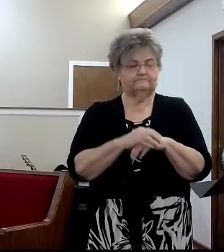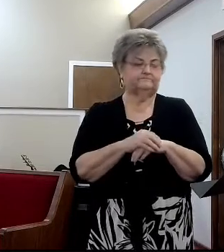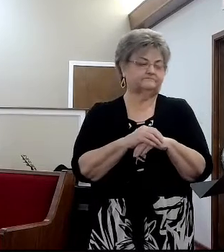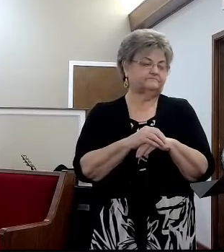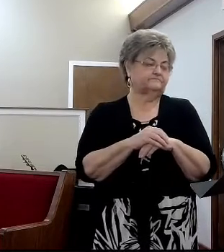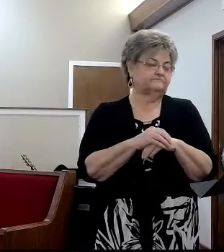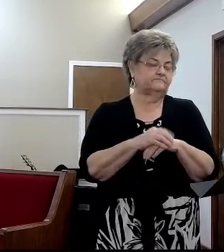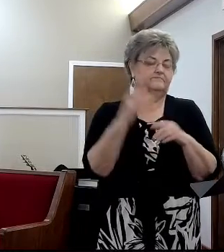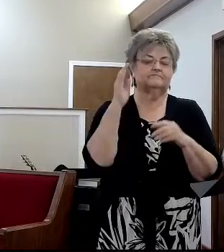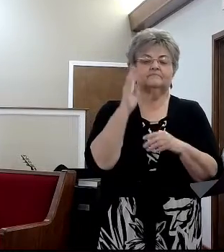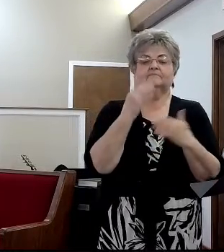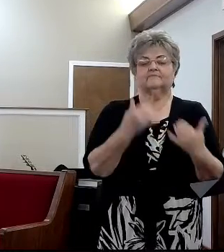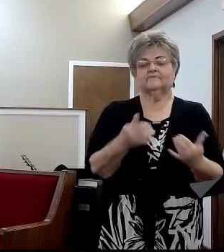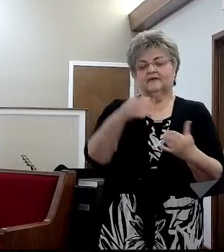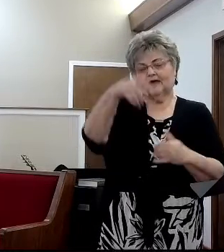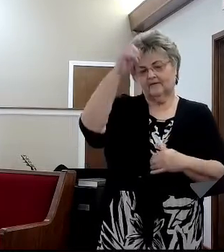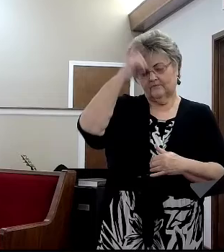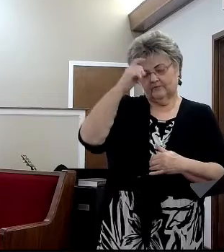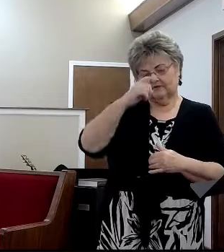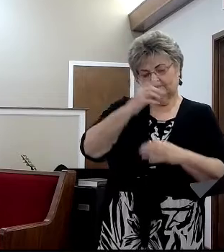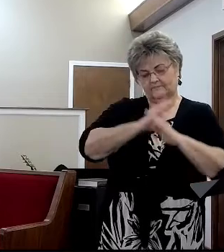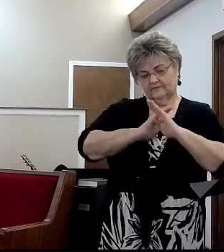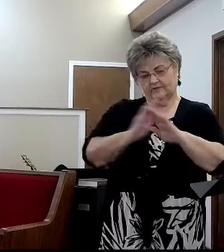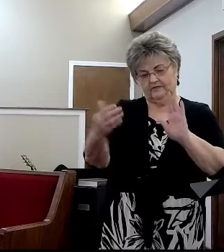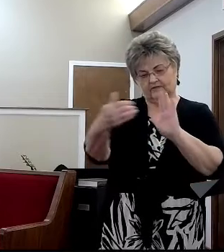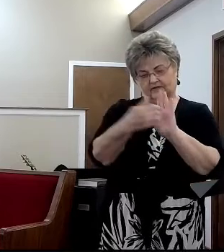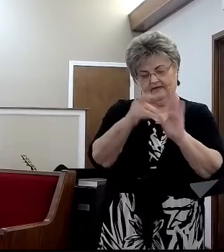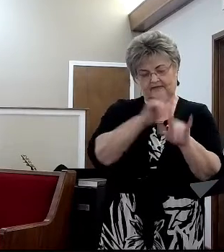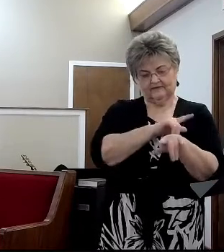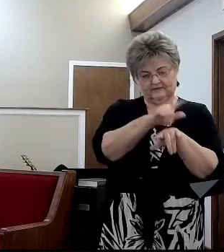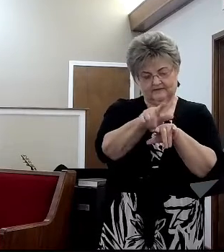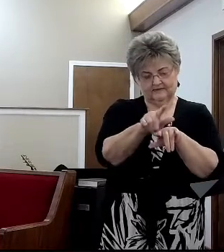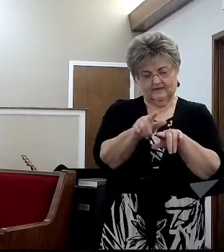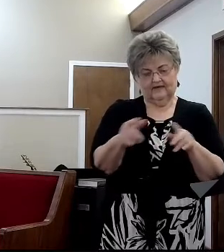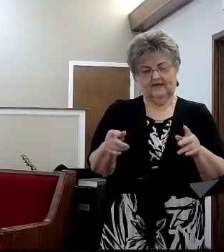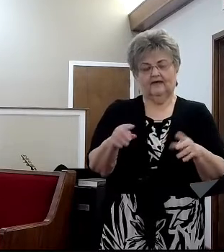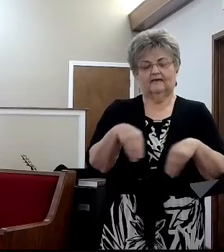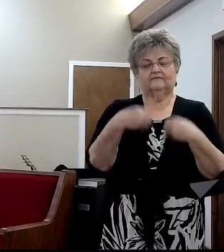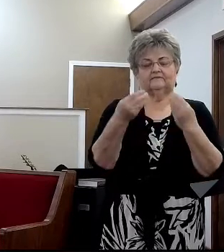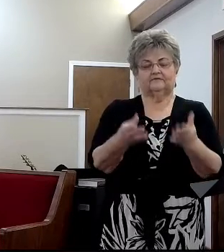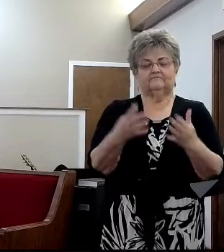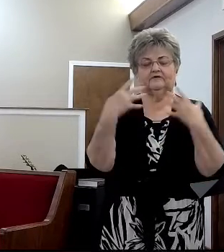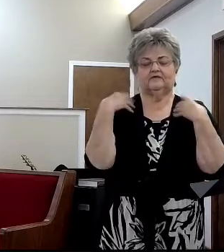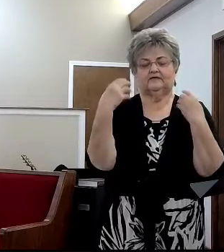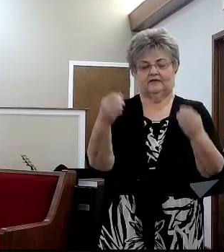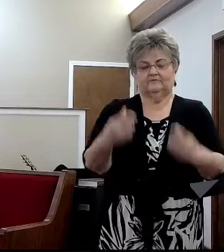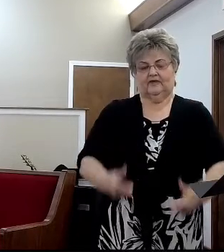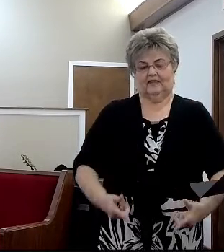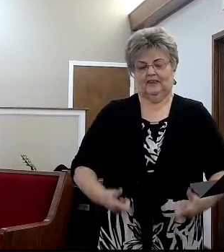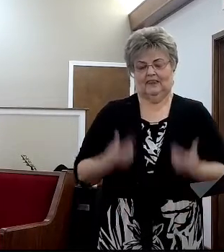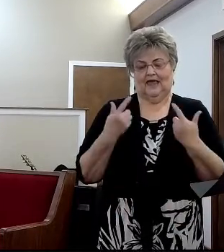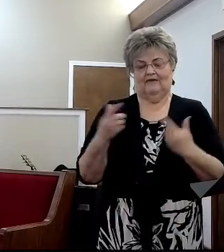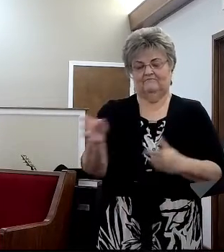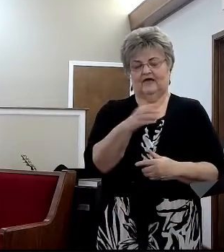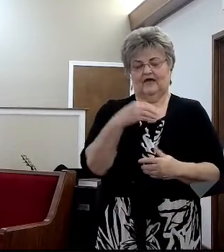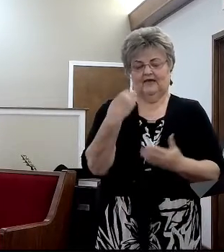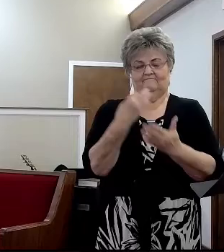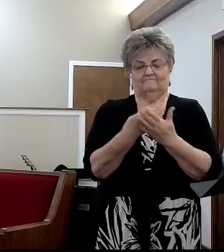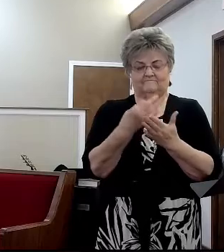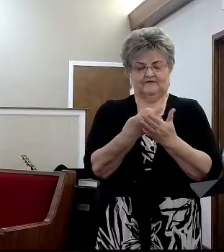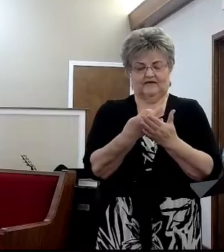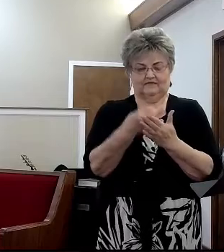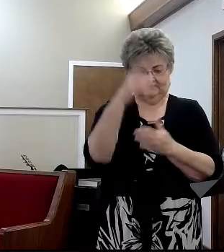So we've talked about wisdom protecting against deception, producing a healthy life, promoting financial success. Let's talk